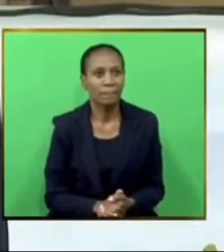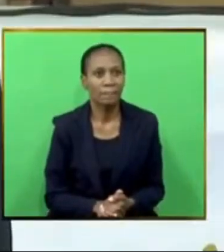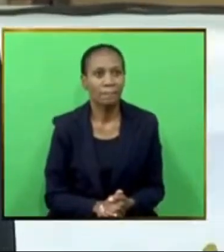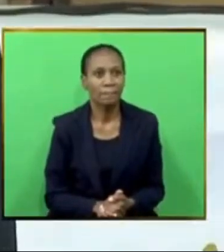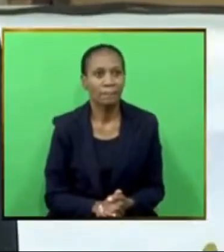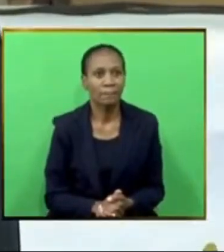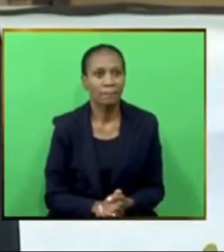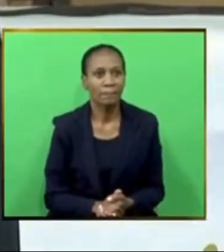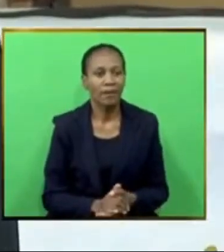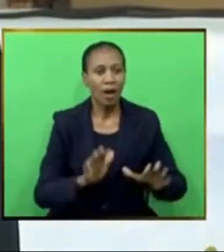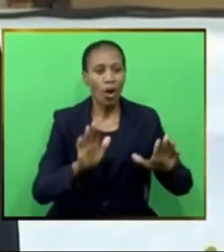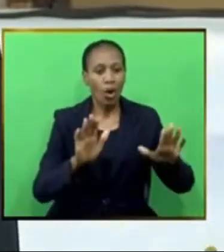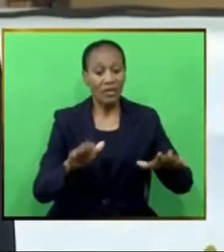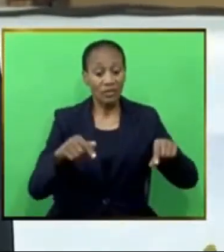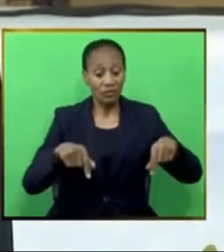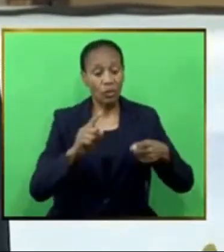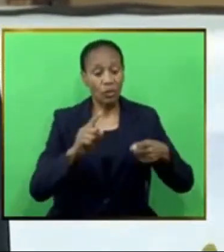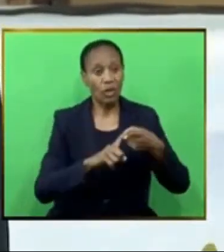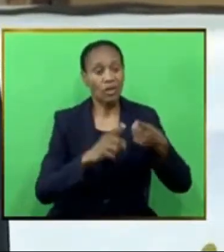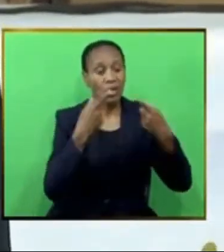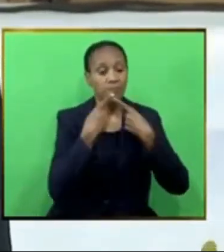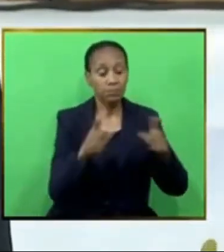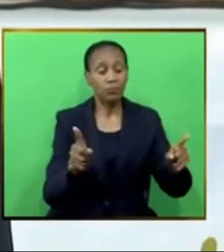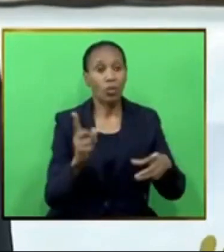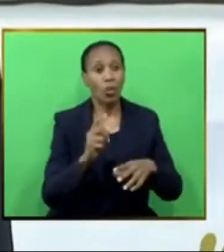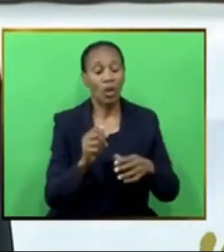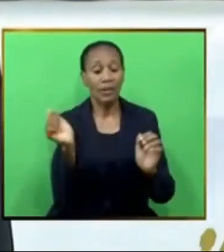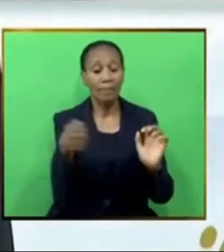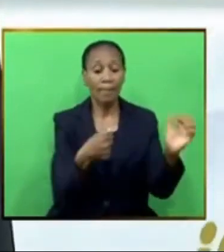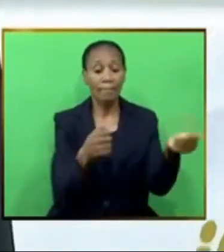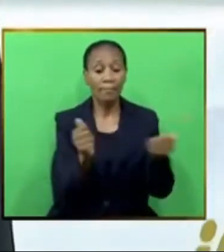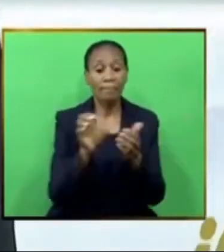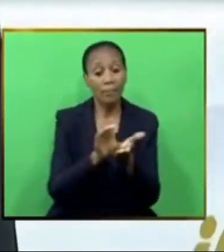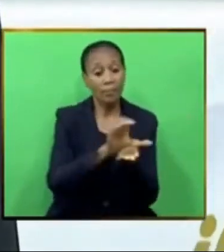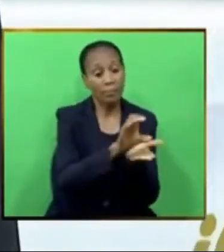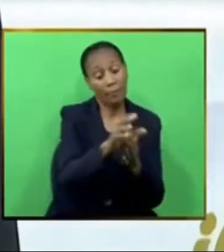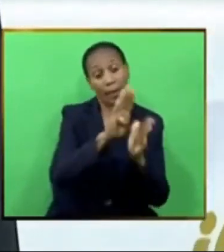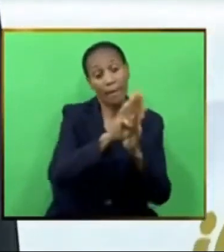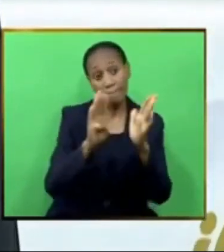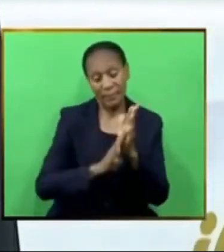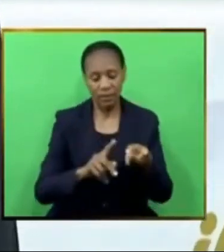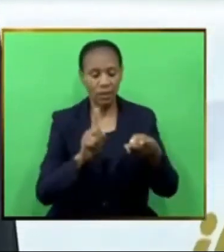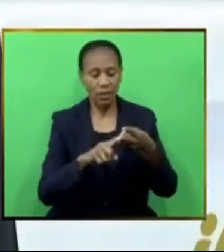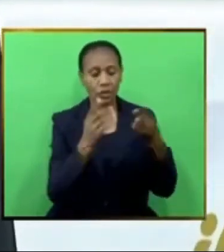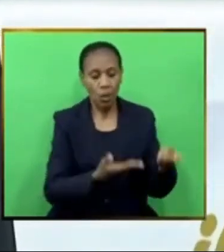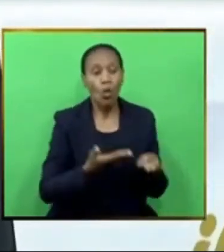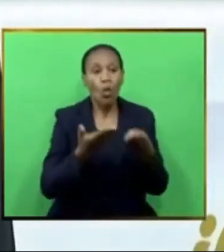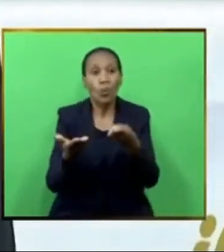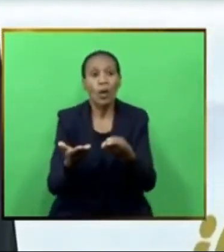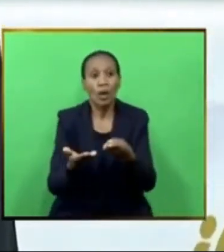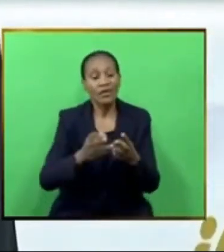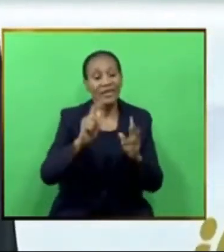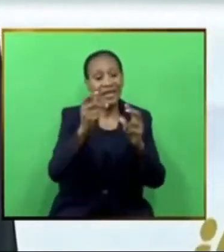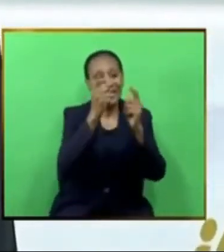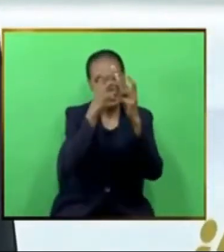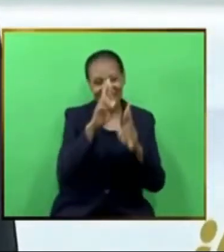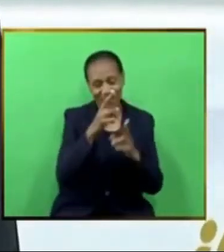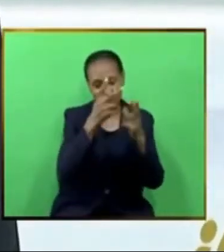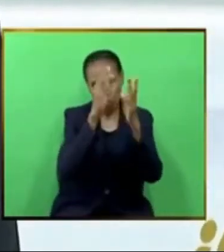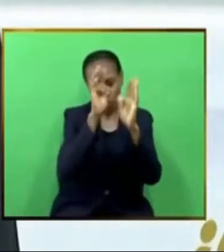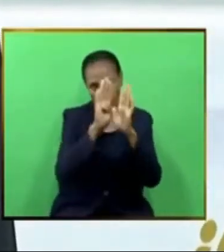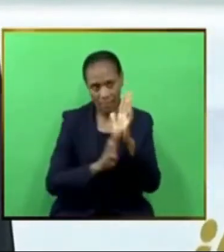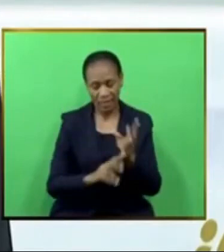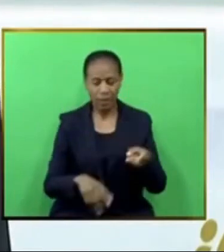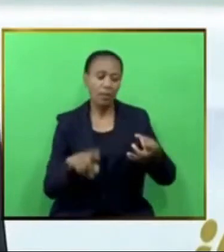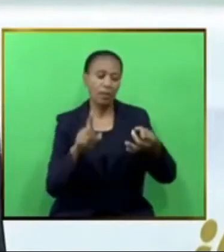Orders of the day: introduction, appropriation bill, and the tabling of the division of revenue bill.